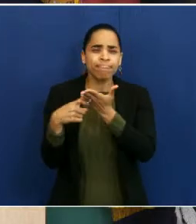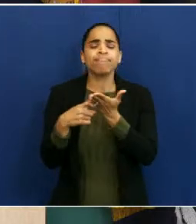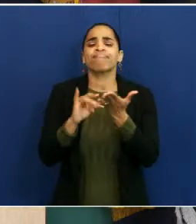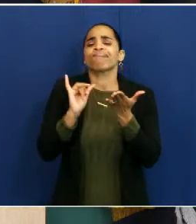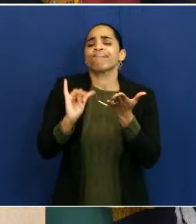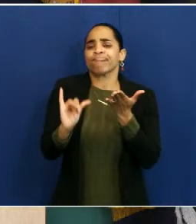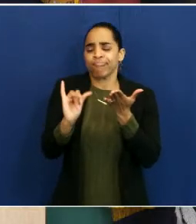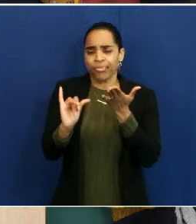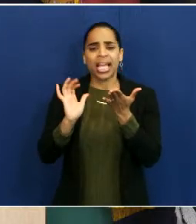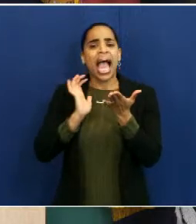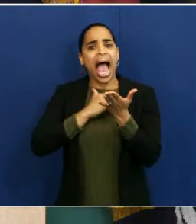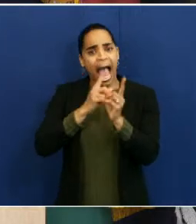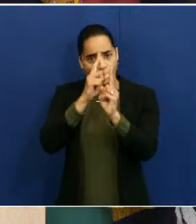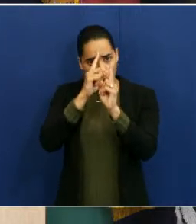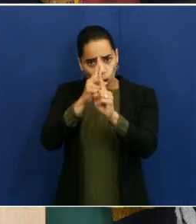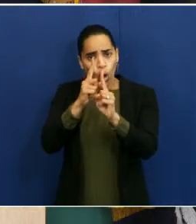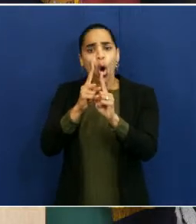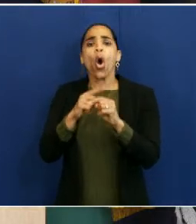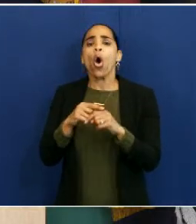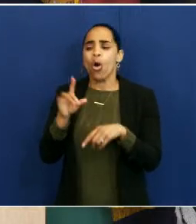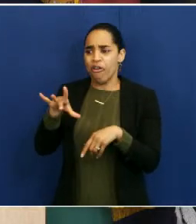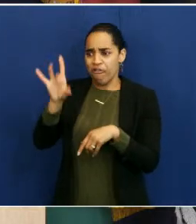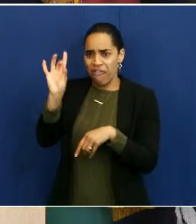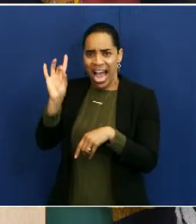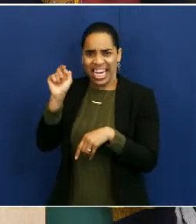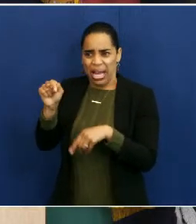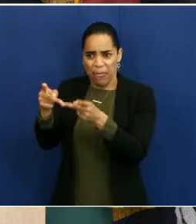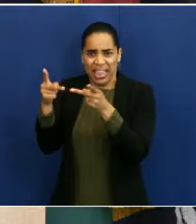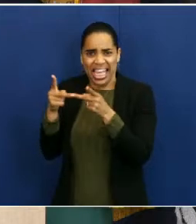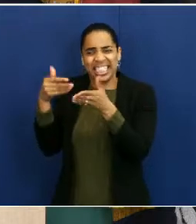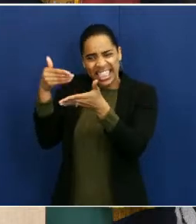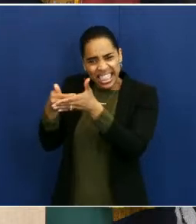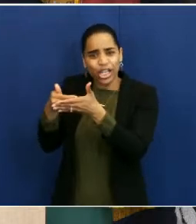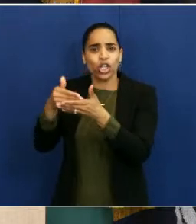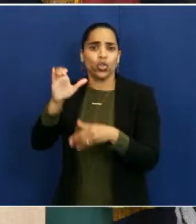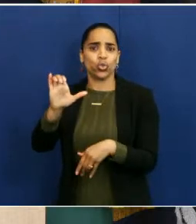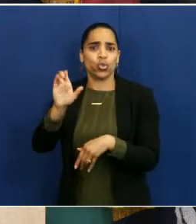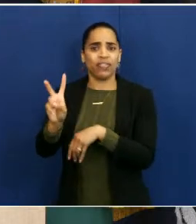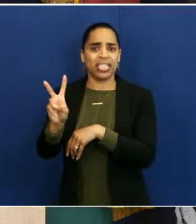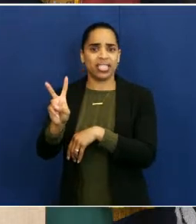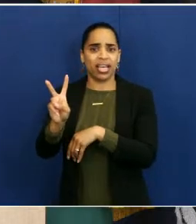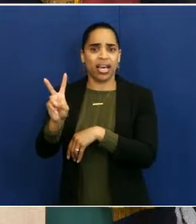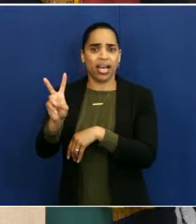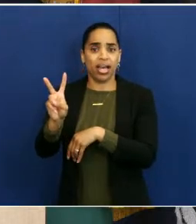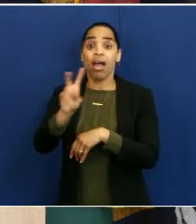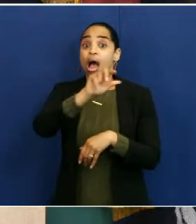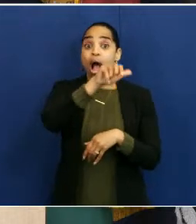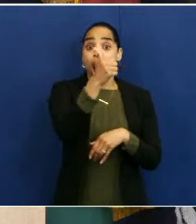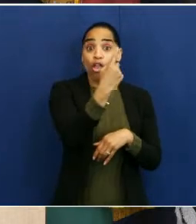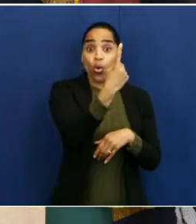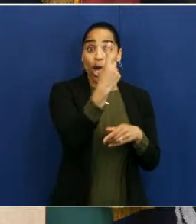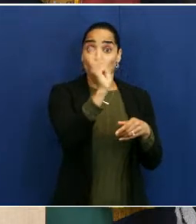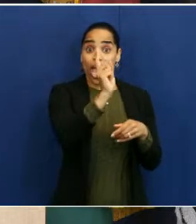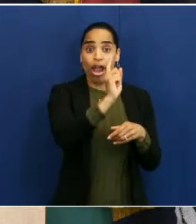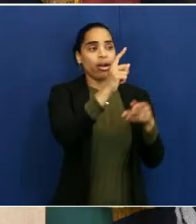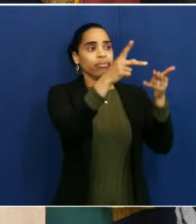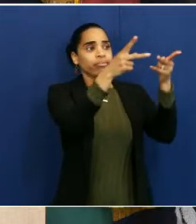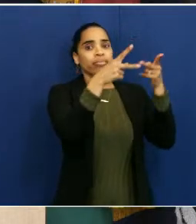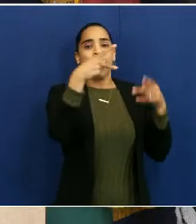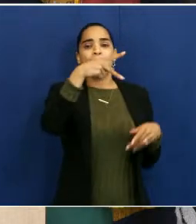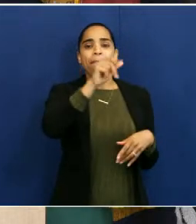we wanted to locate the second MARC site in Chula Vista because the first one is at the Palomar Medical